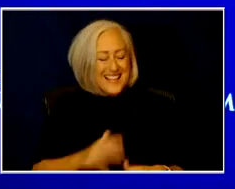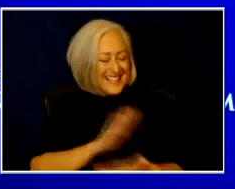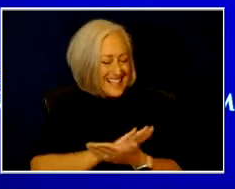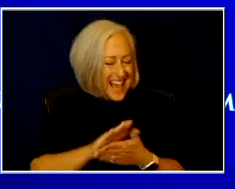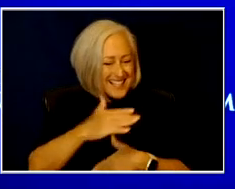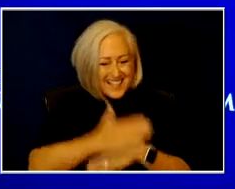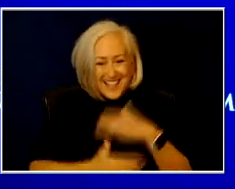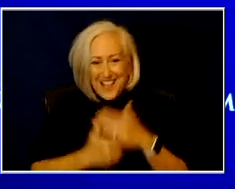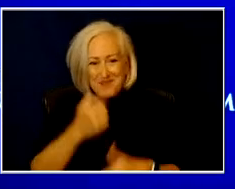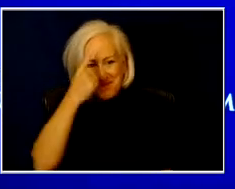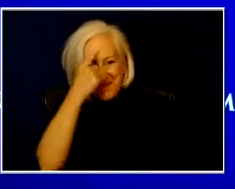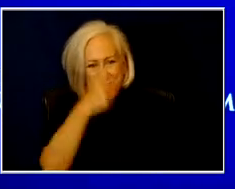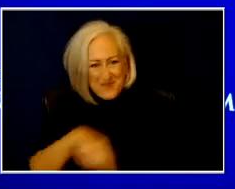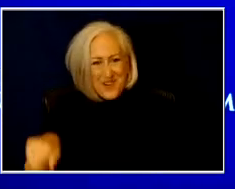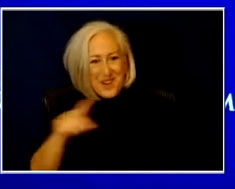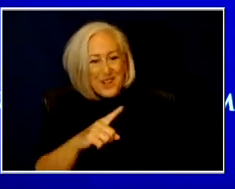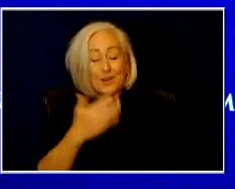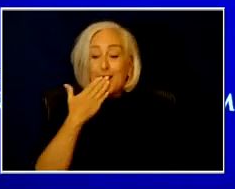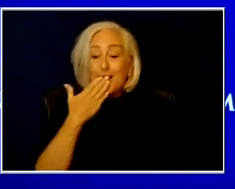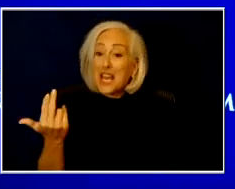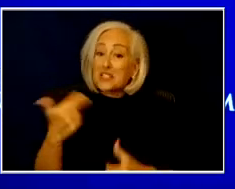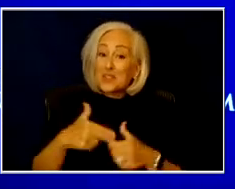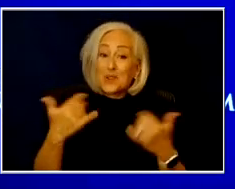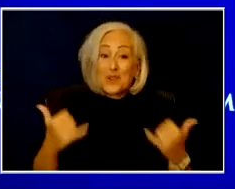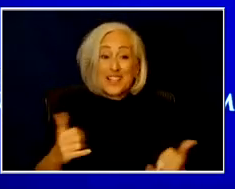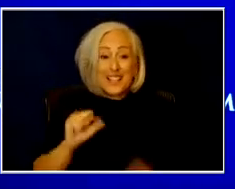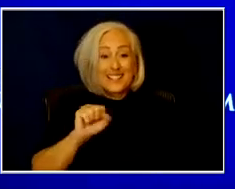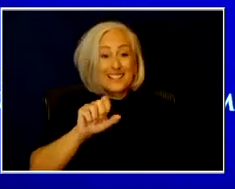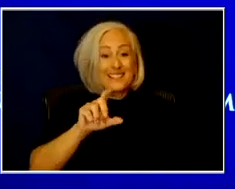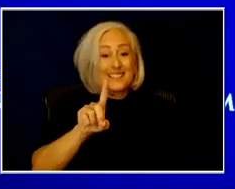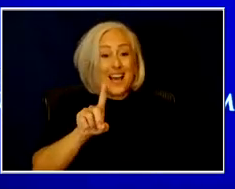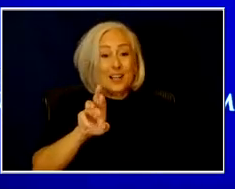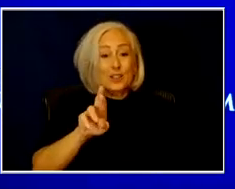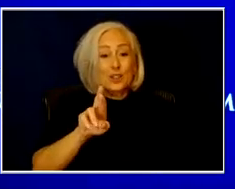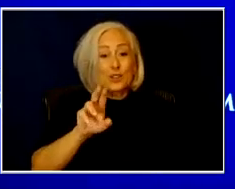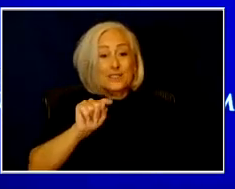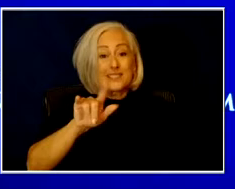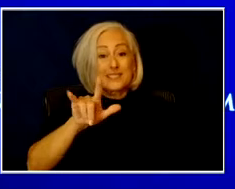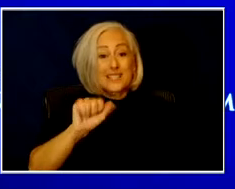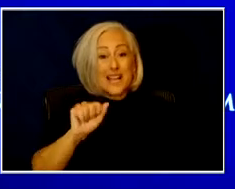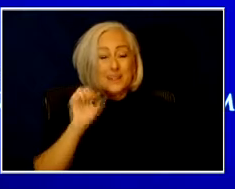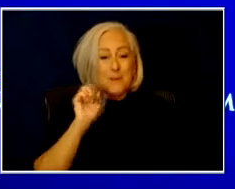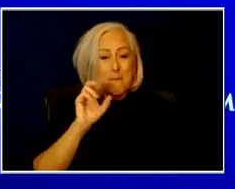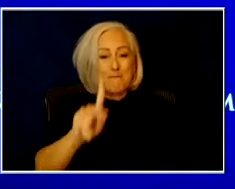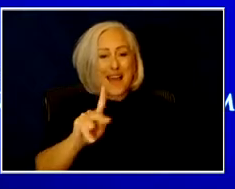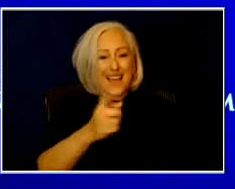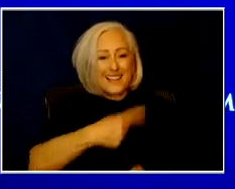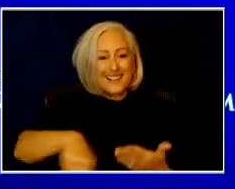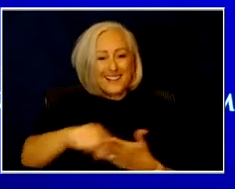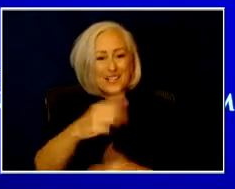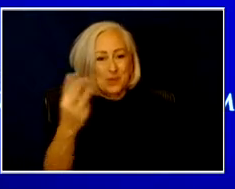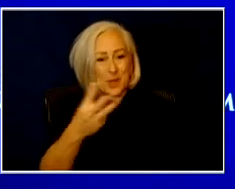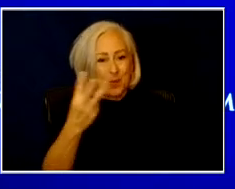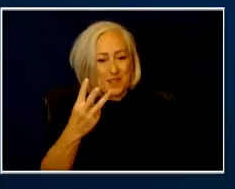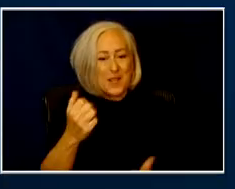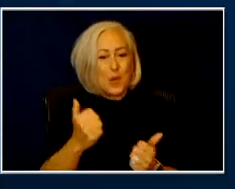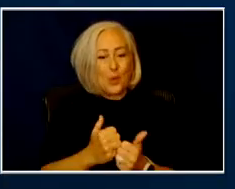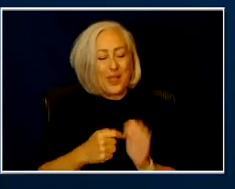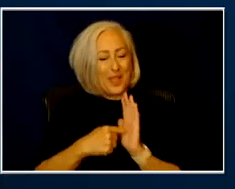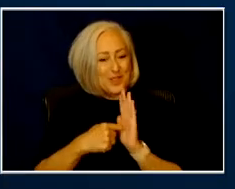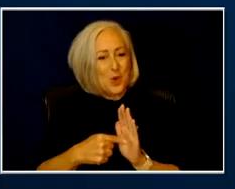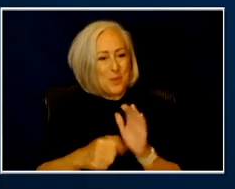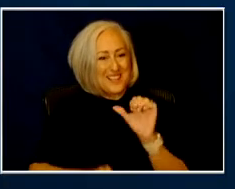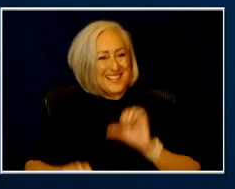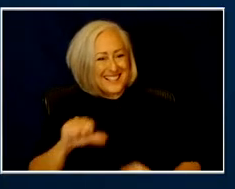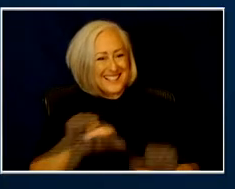much for being with us today Dr steitz will be back next Wednesday with another edition of show me the science thank you Dr Hawkinson for